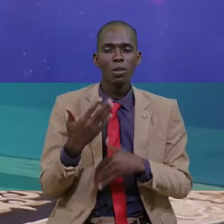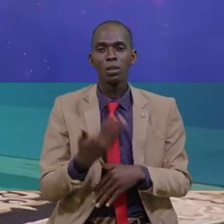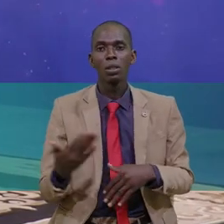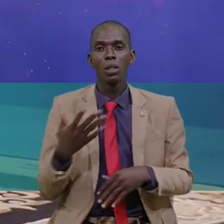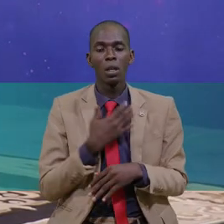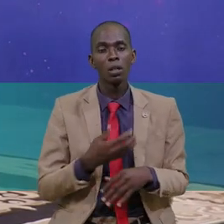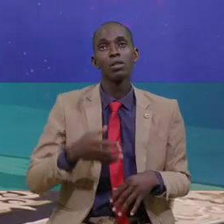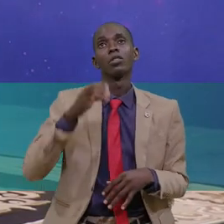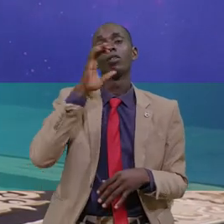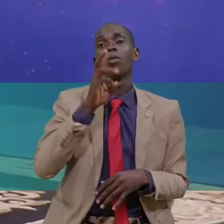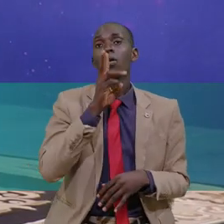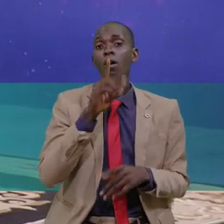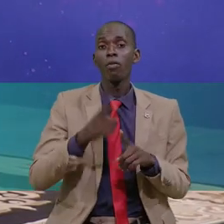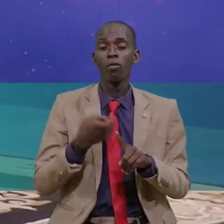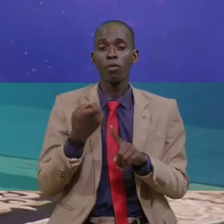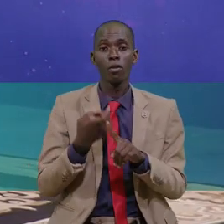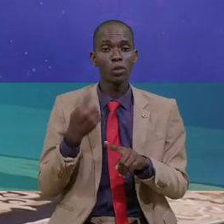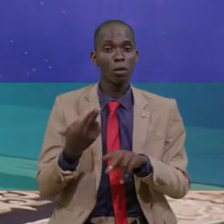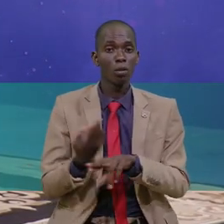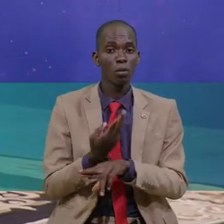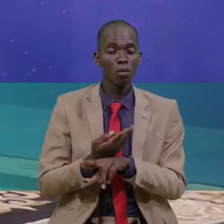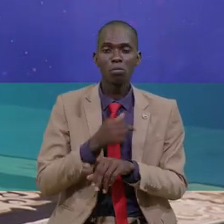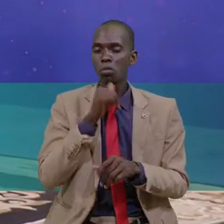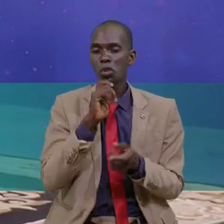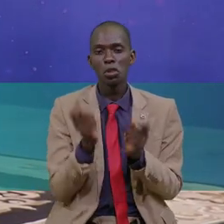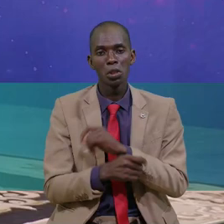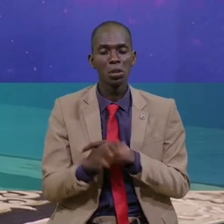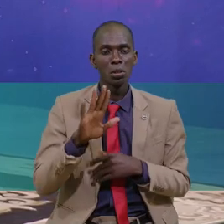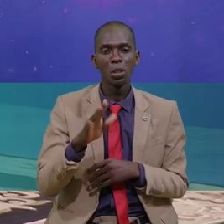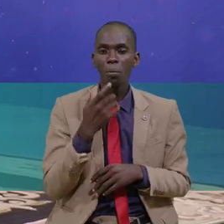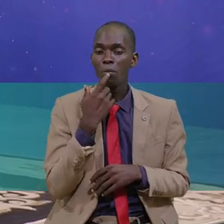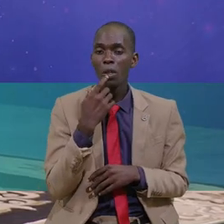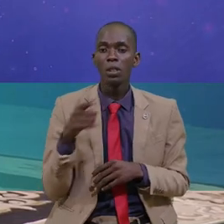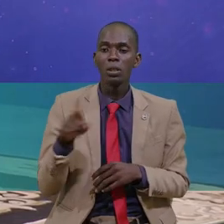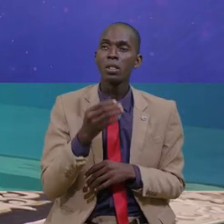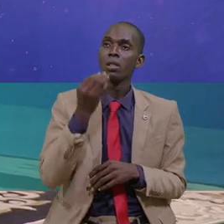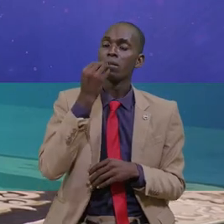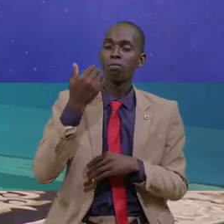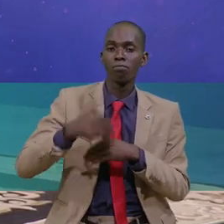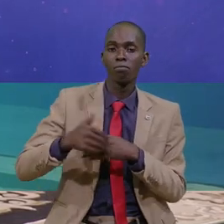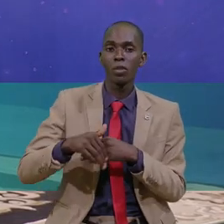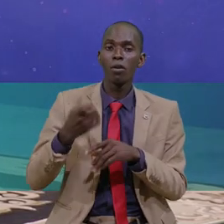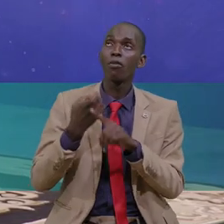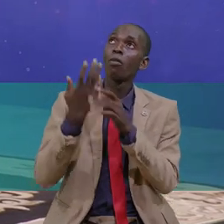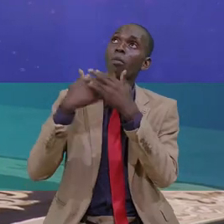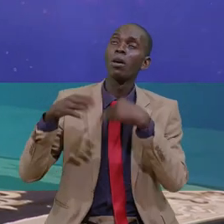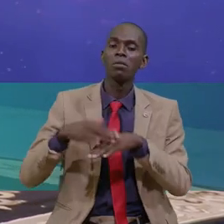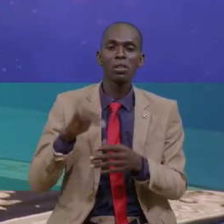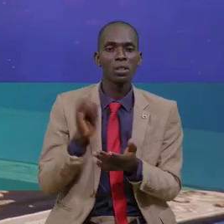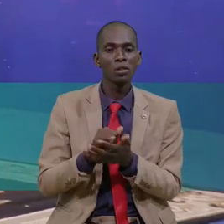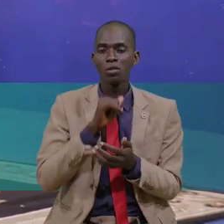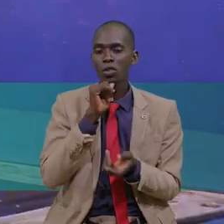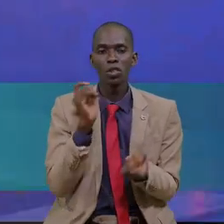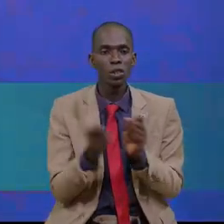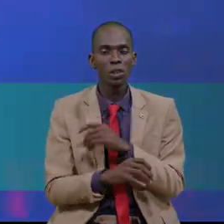didn't change their tongue. And the earth manna from heaven, it didn't change their tongue. And they heard